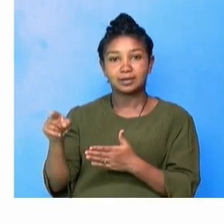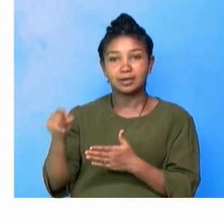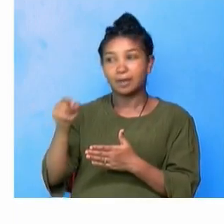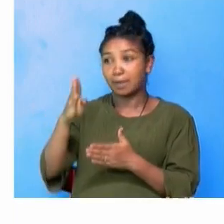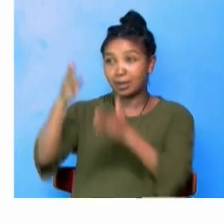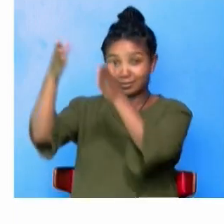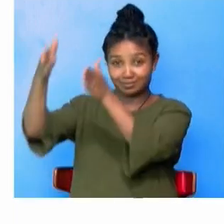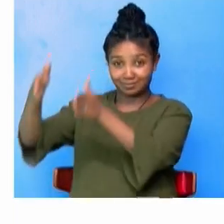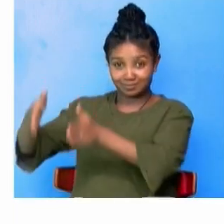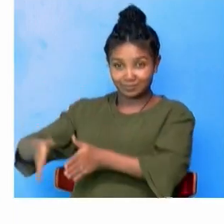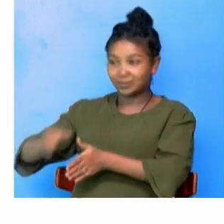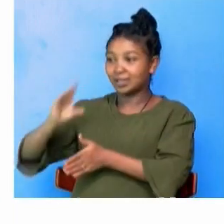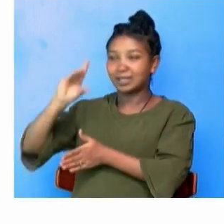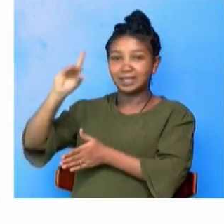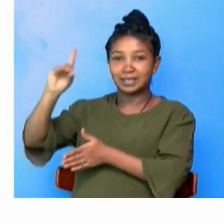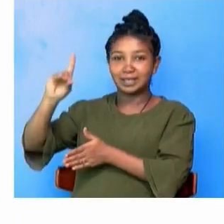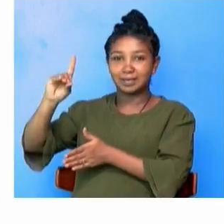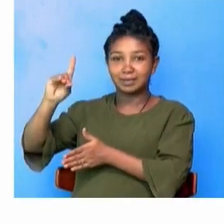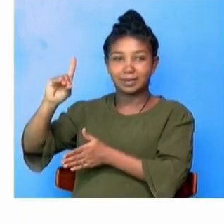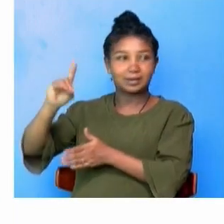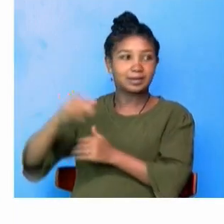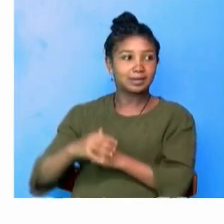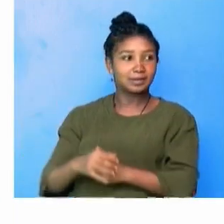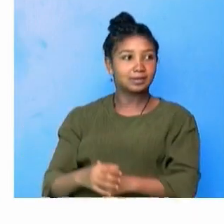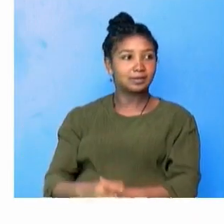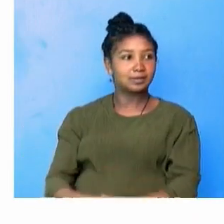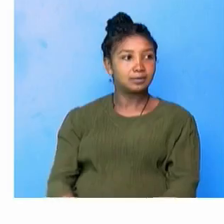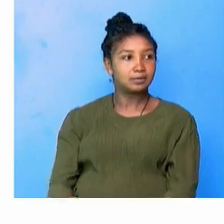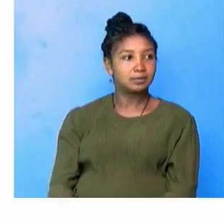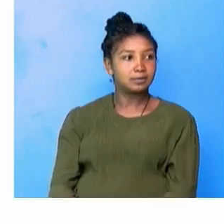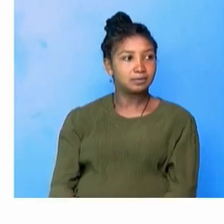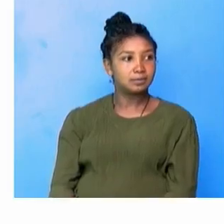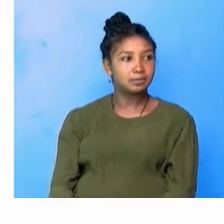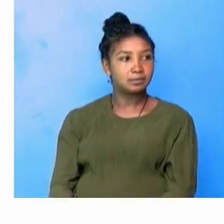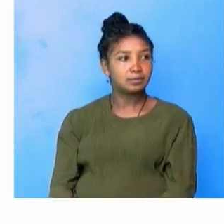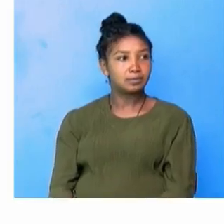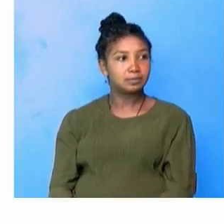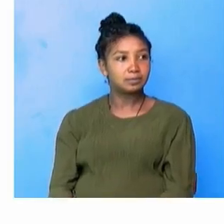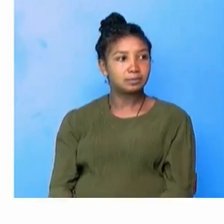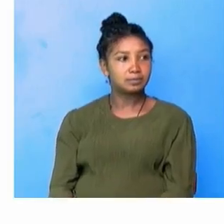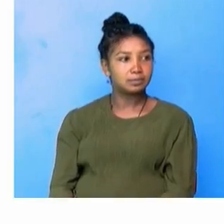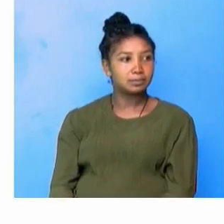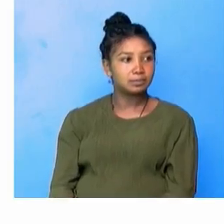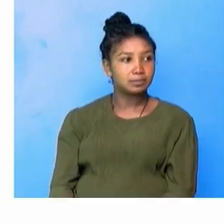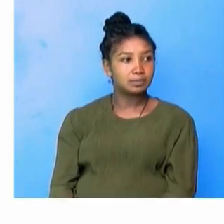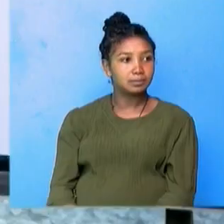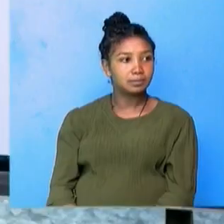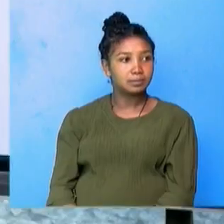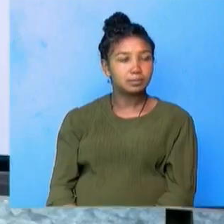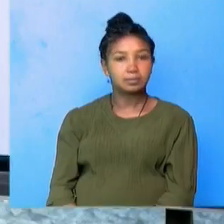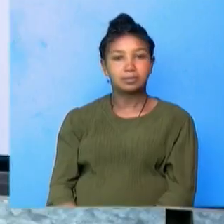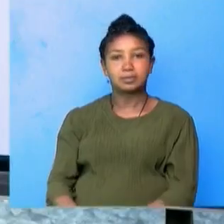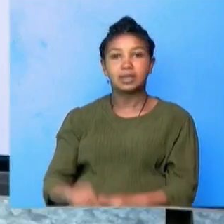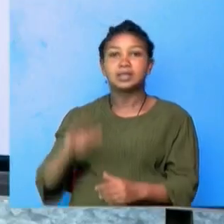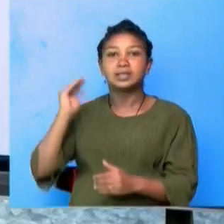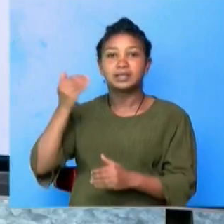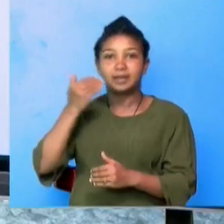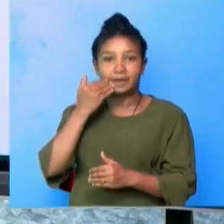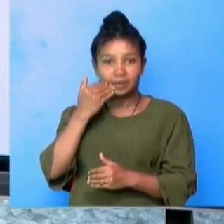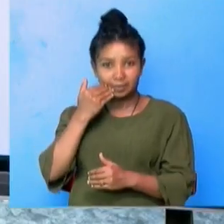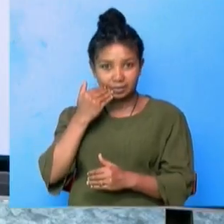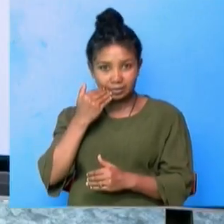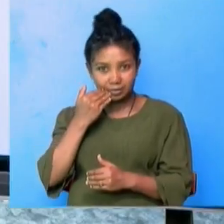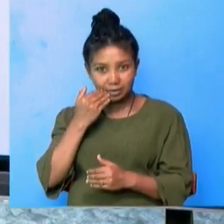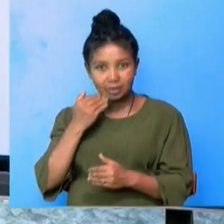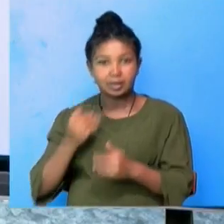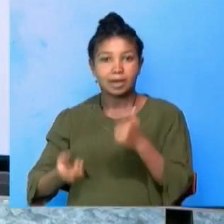B. Here is D, thick. Here is D, thick. Here is